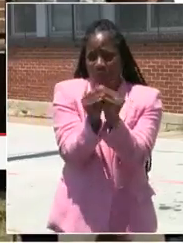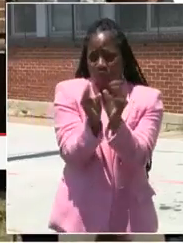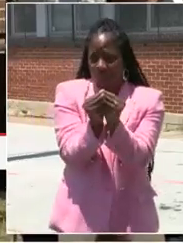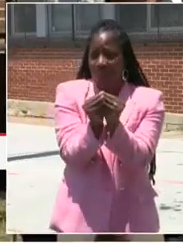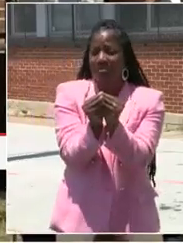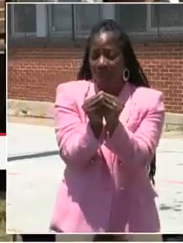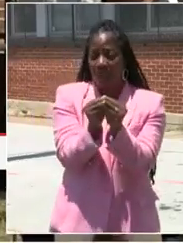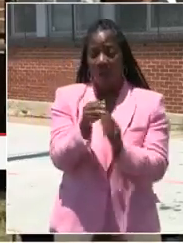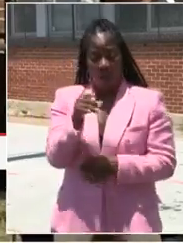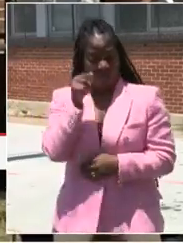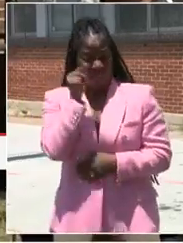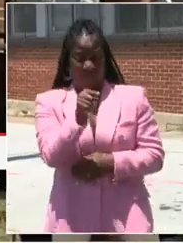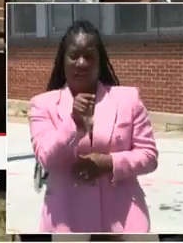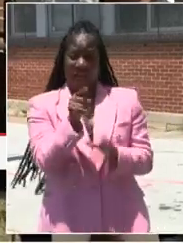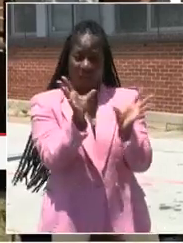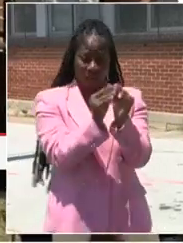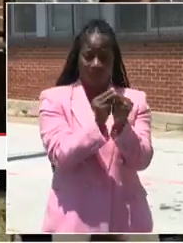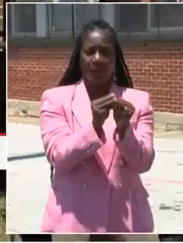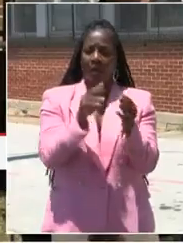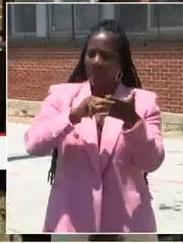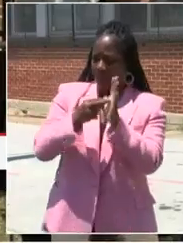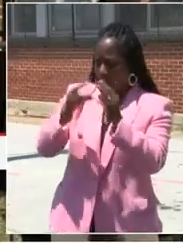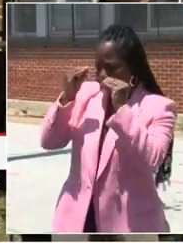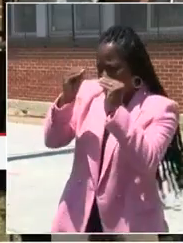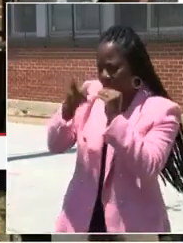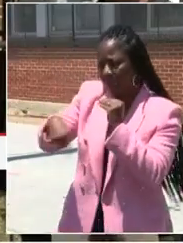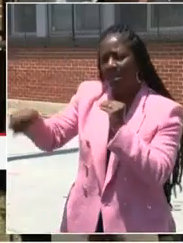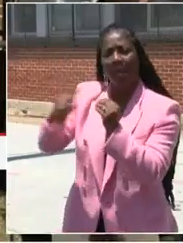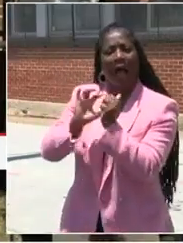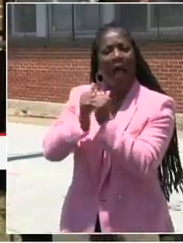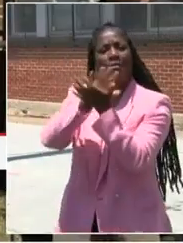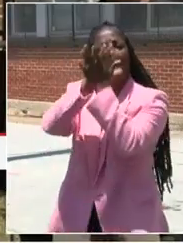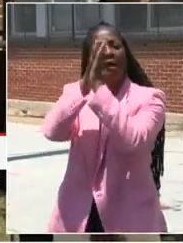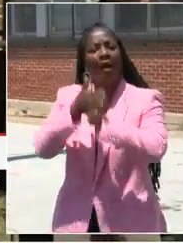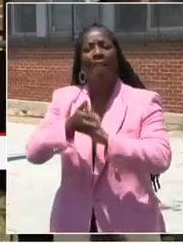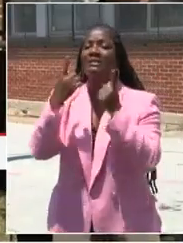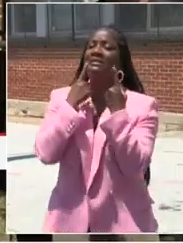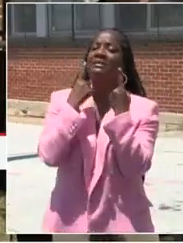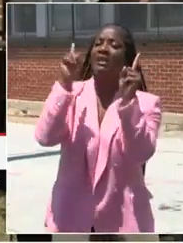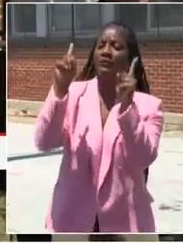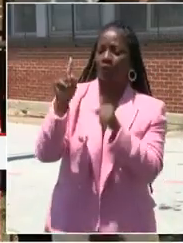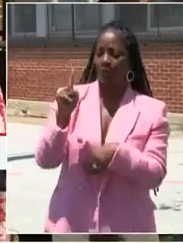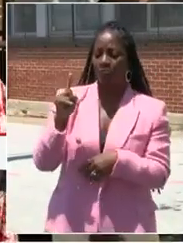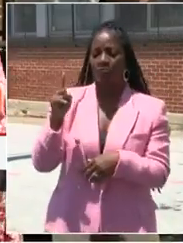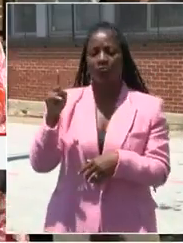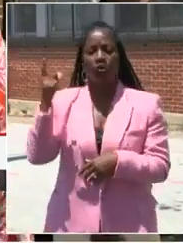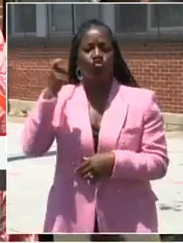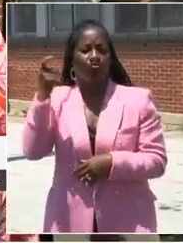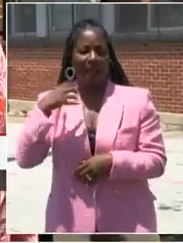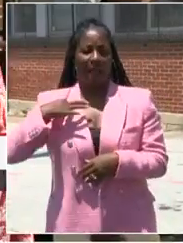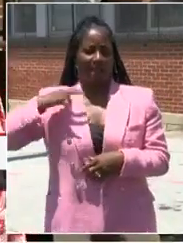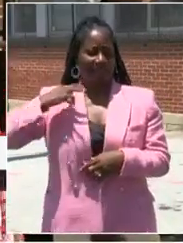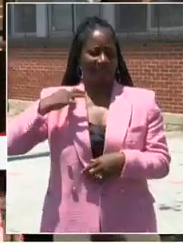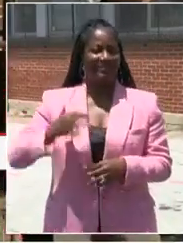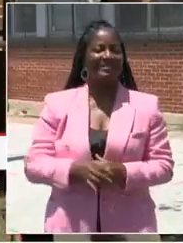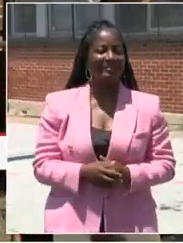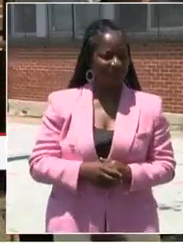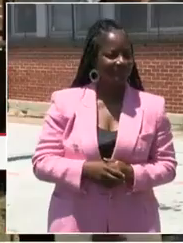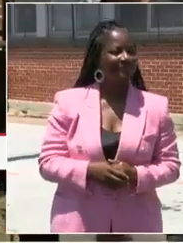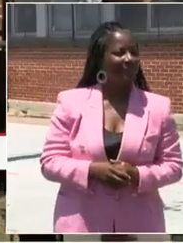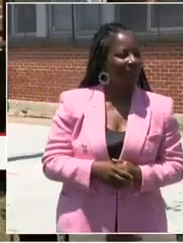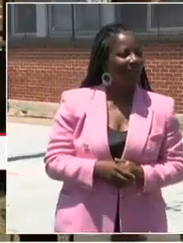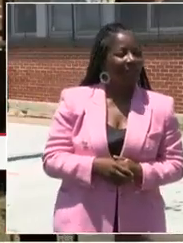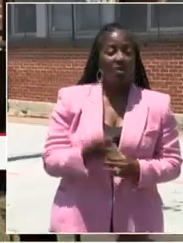they are educating our residents about how to be successful grant applicants. So I want to acknowledge some folks who are in